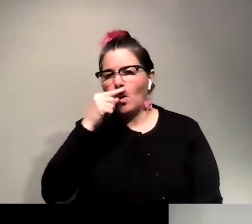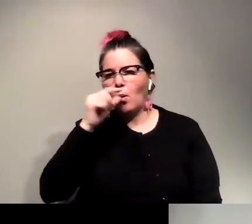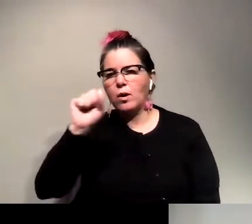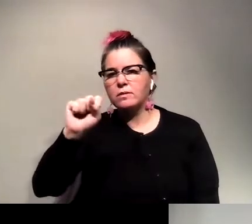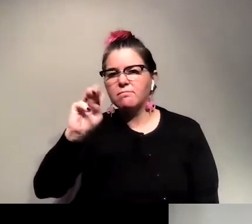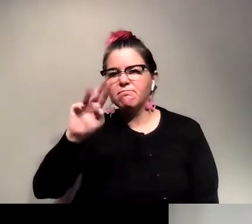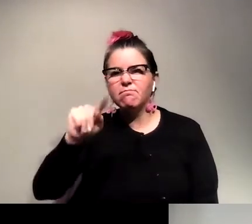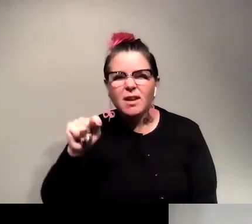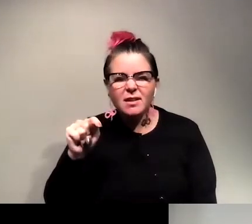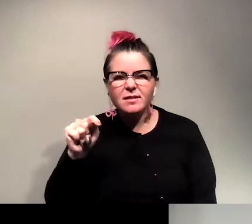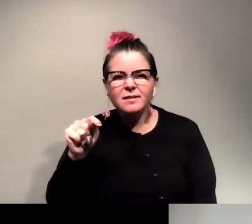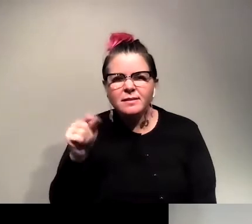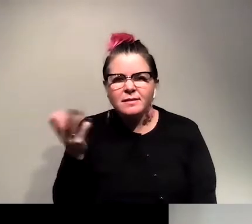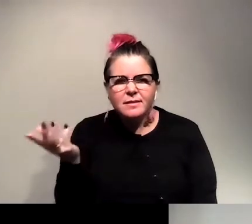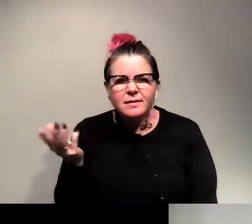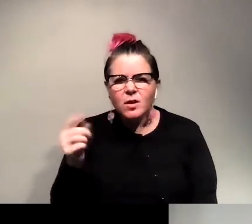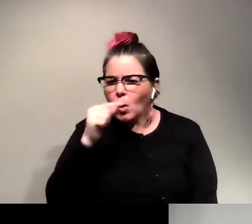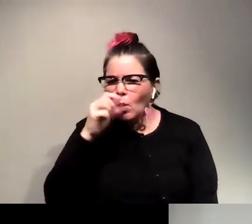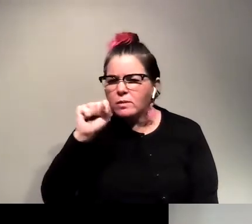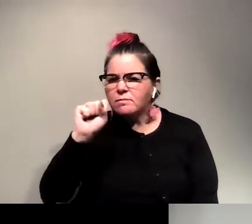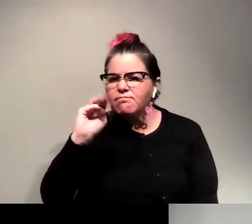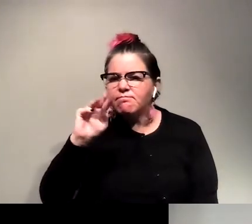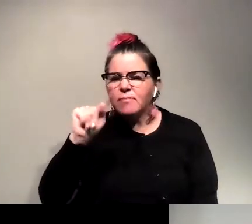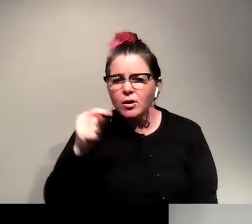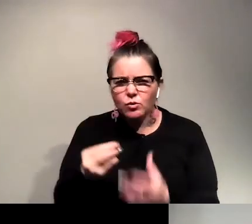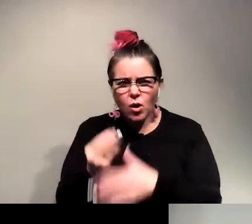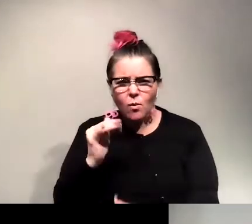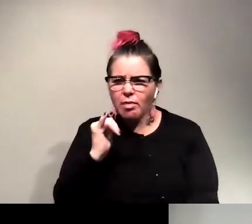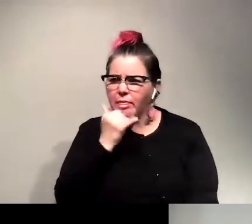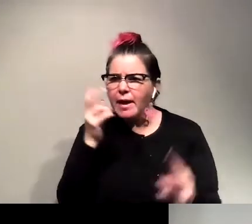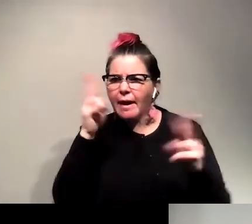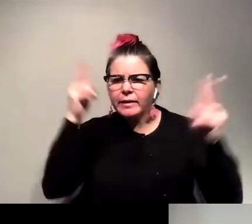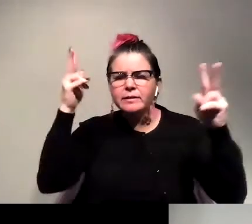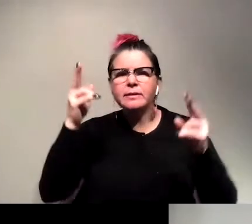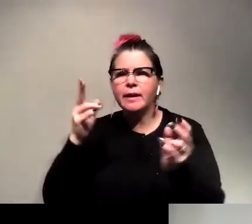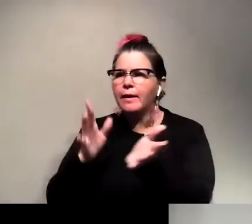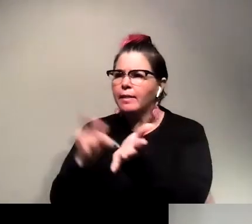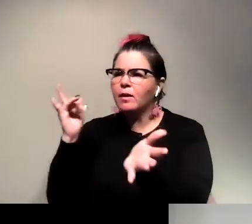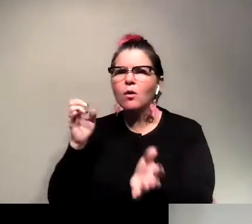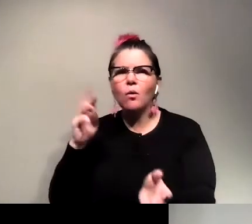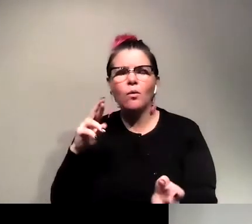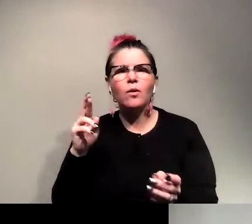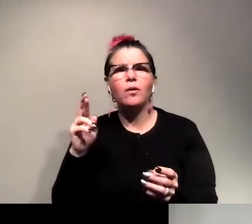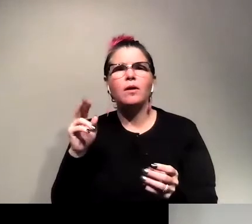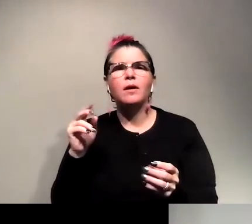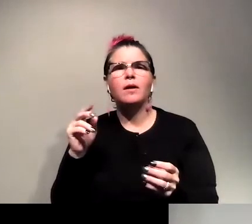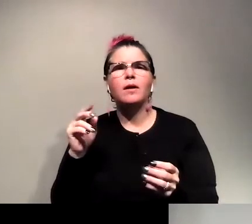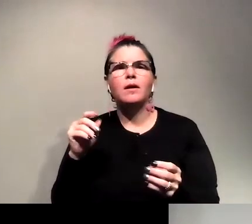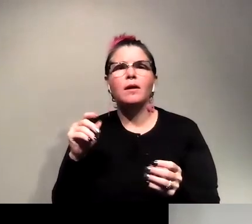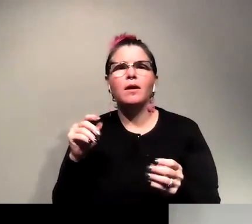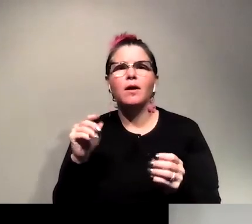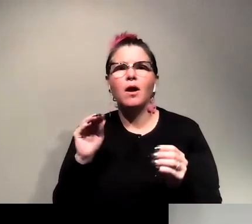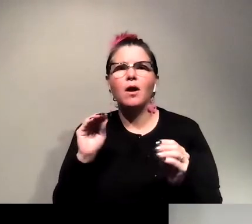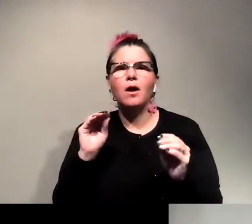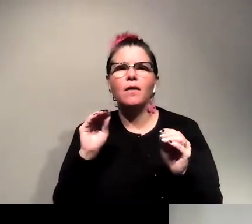Can you tell me, like, does corn smut grow by accident and then they take advantage of it, or are they like walking around inoculating, which is